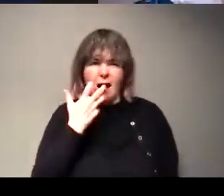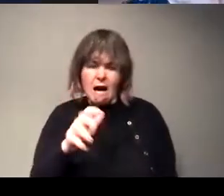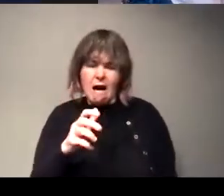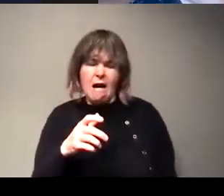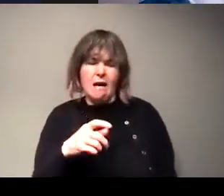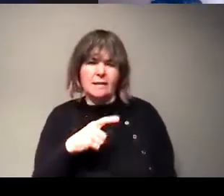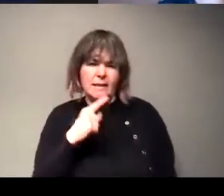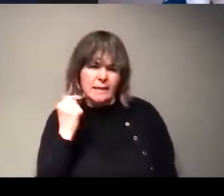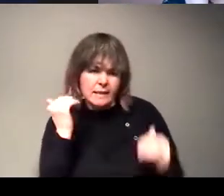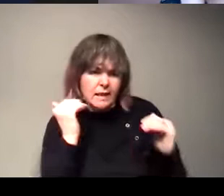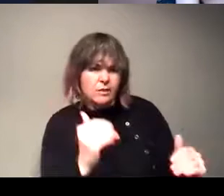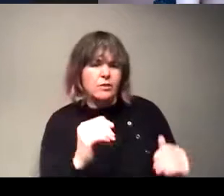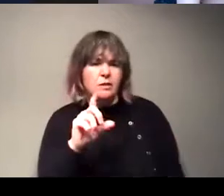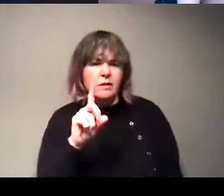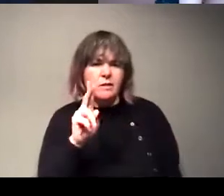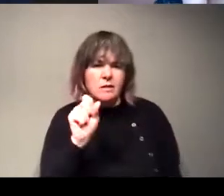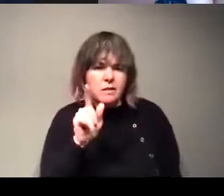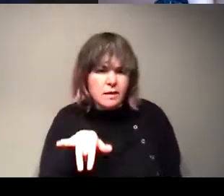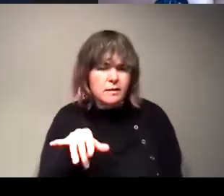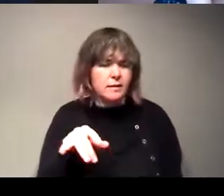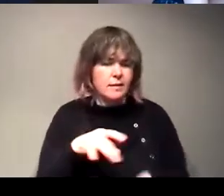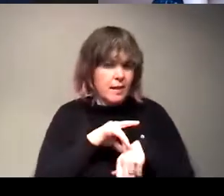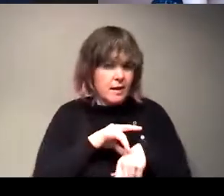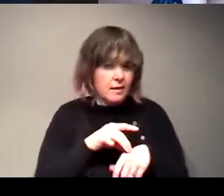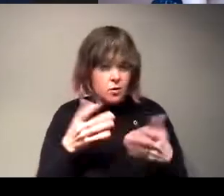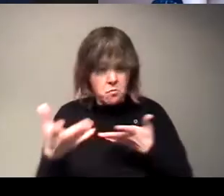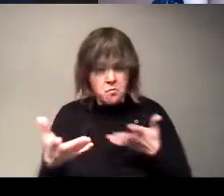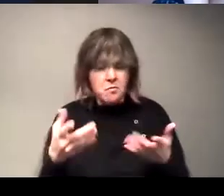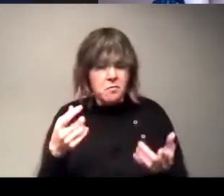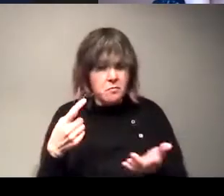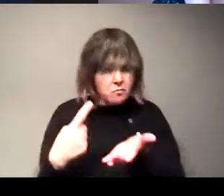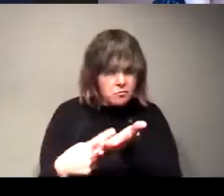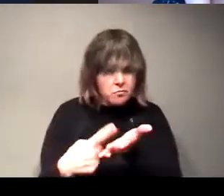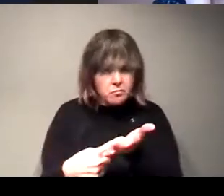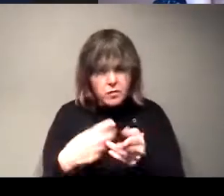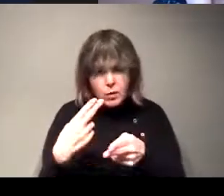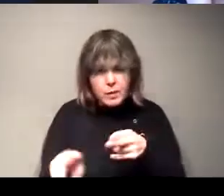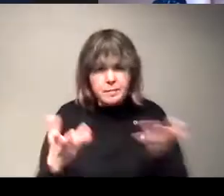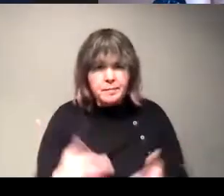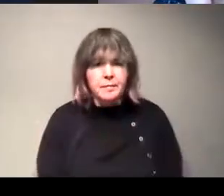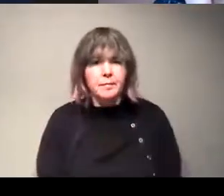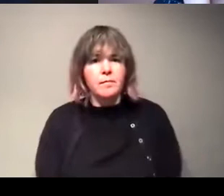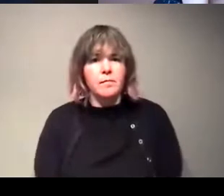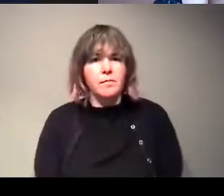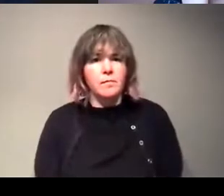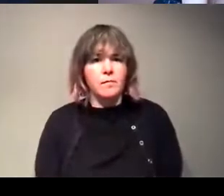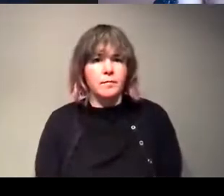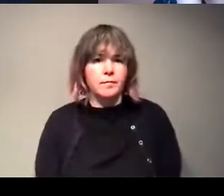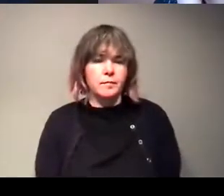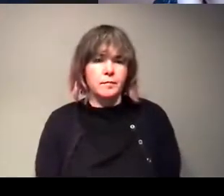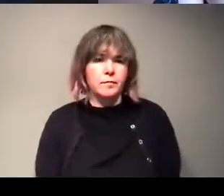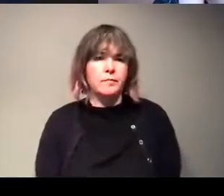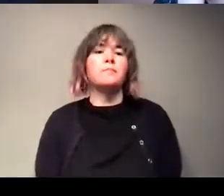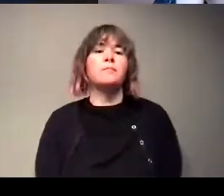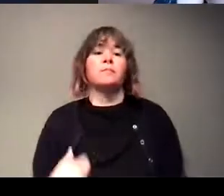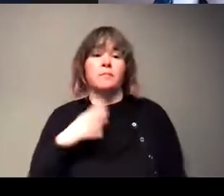first place. So let's address this one a little quickly so we can get some more questions going. Yeah, I'll